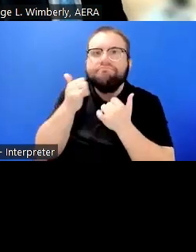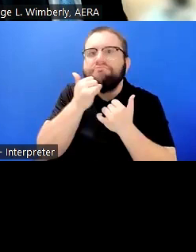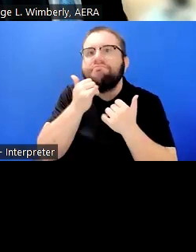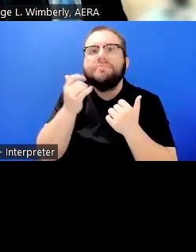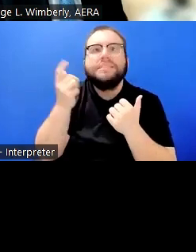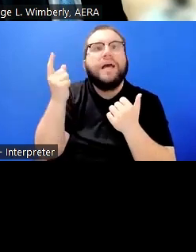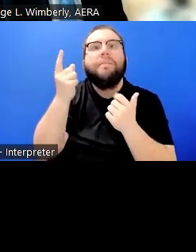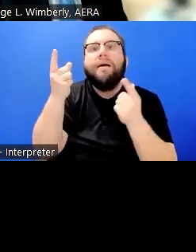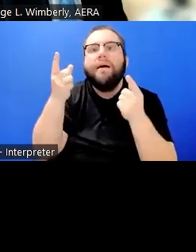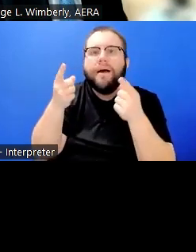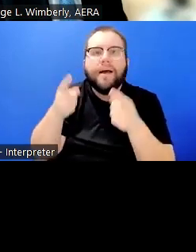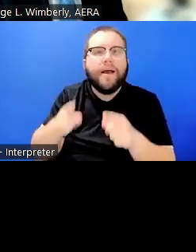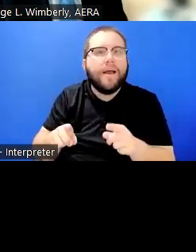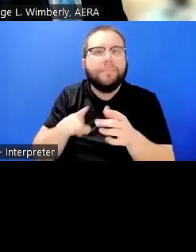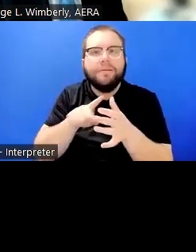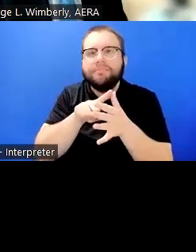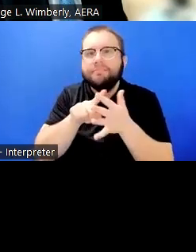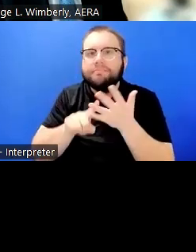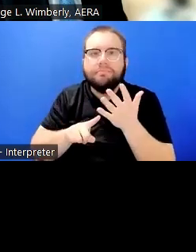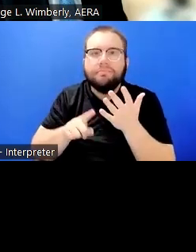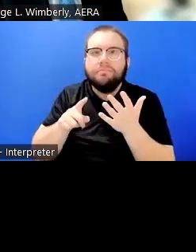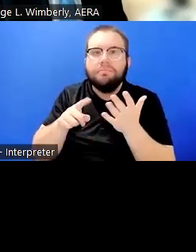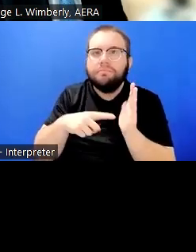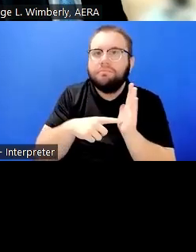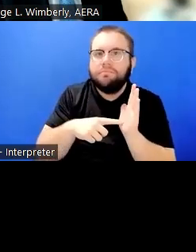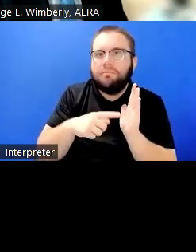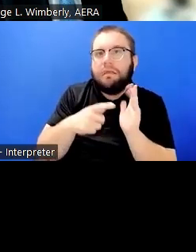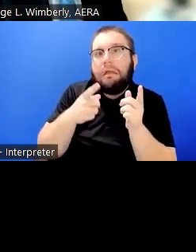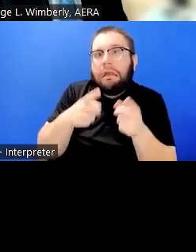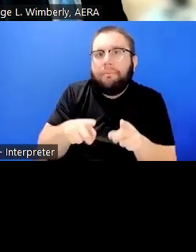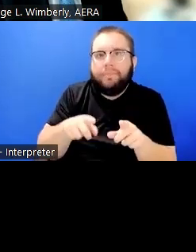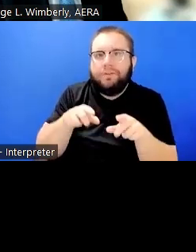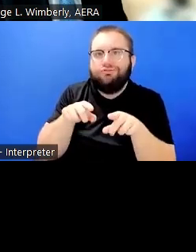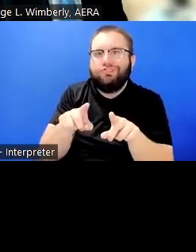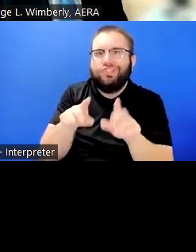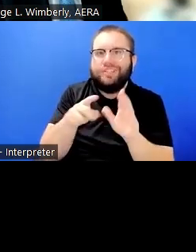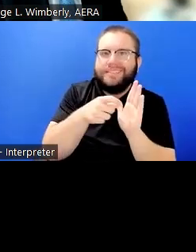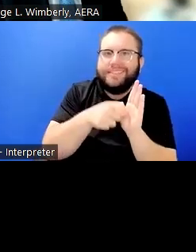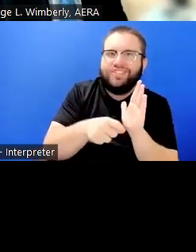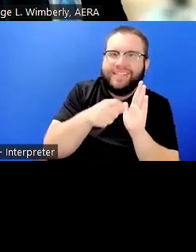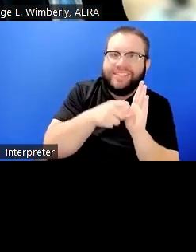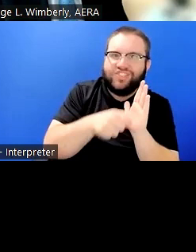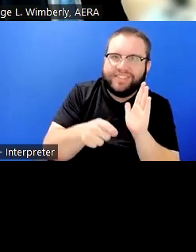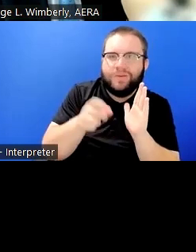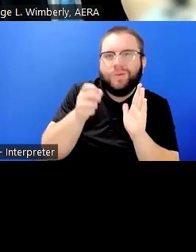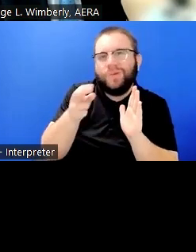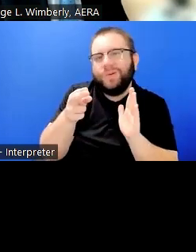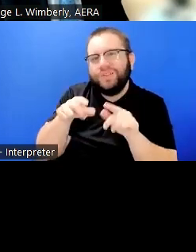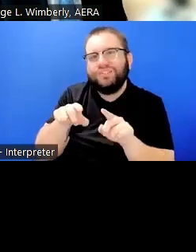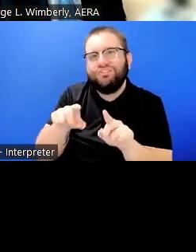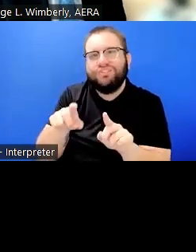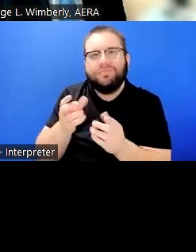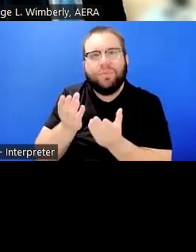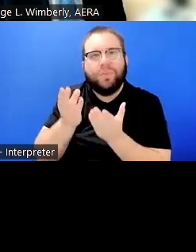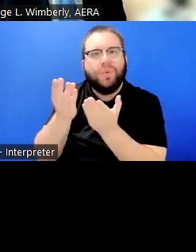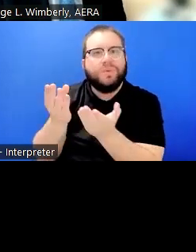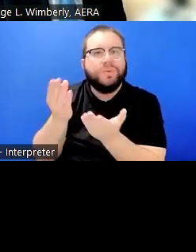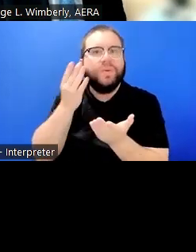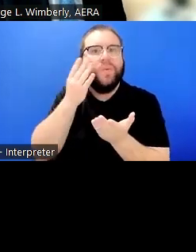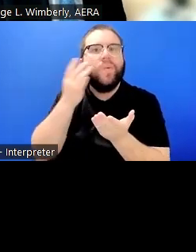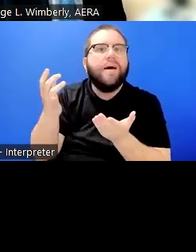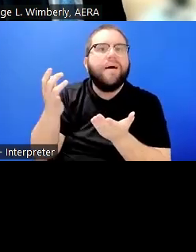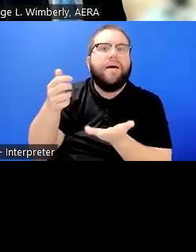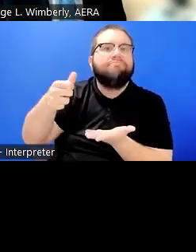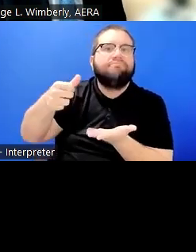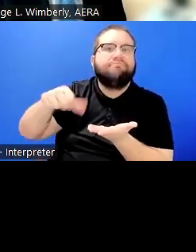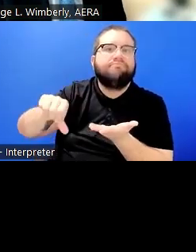sort of happen in dissertations that just sort of proposals, why they just aren't funded. Sometimes just